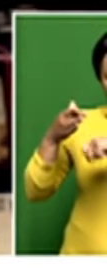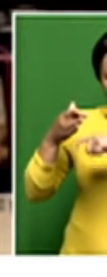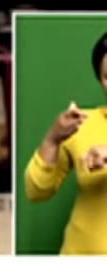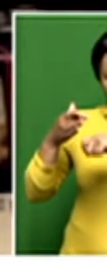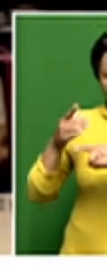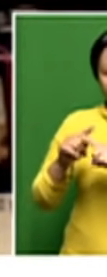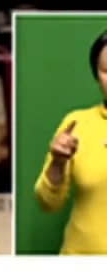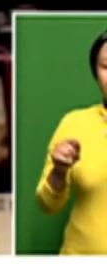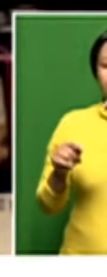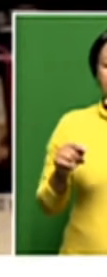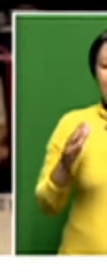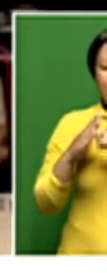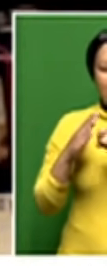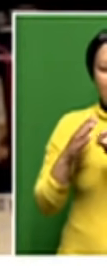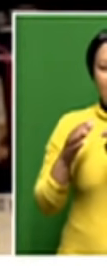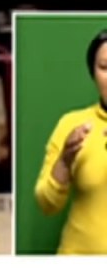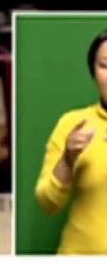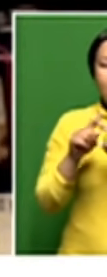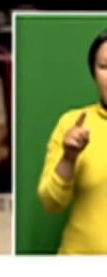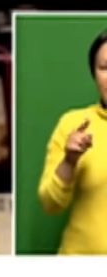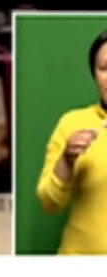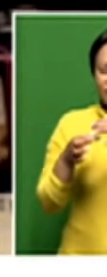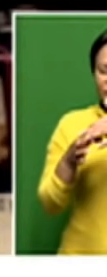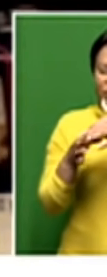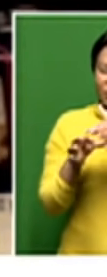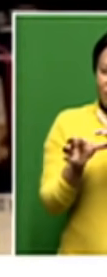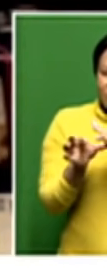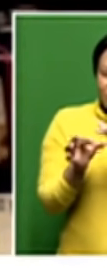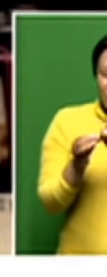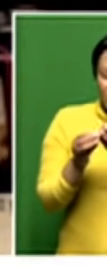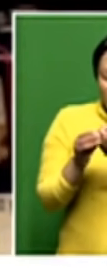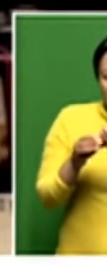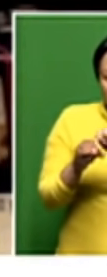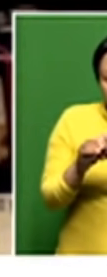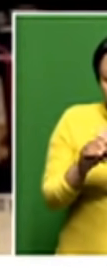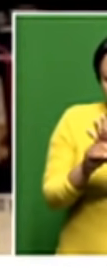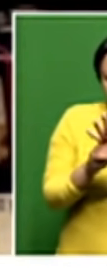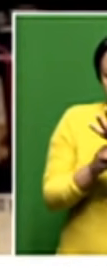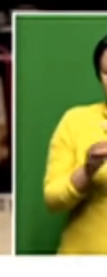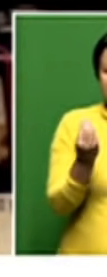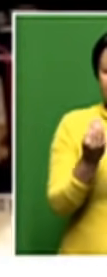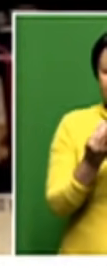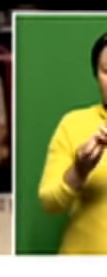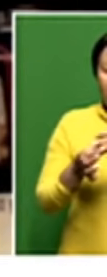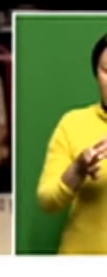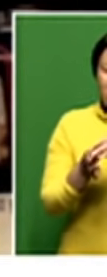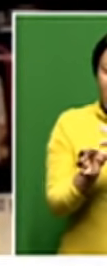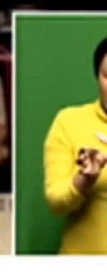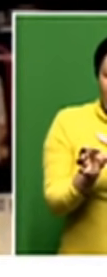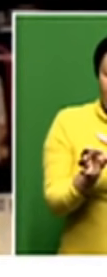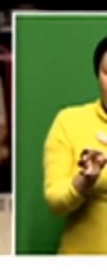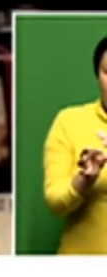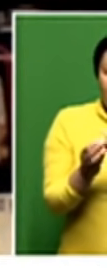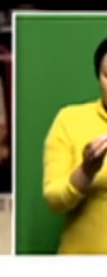not spewing out liquid, but they could see that it had leaked and there was residue of sauce on the seam. That